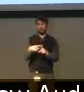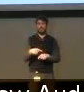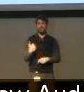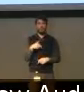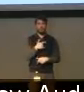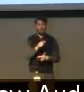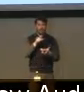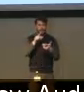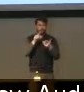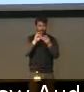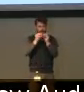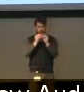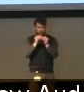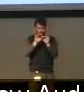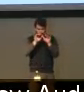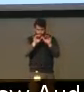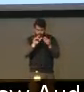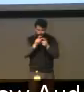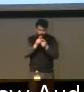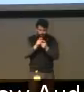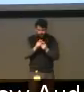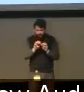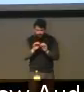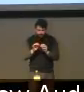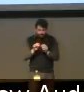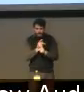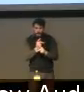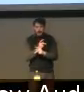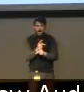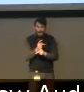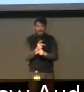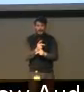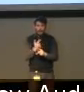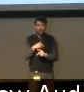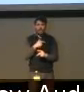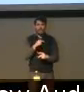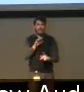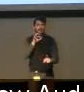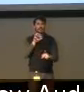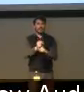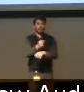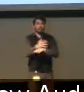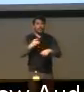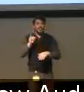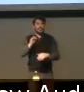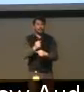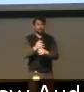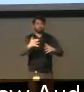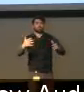early sense of if things are changing and potentially going the wrong direction.